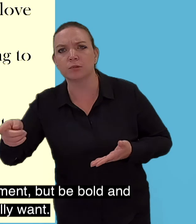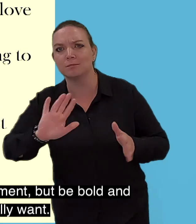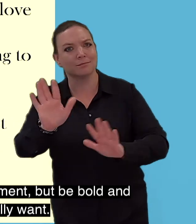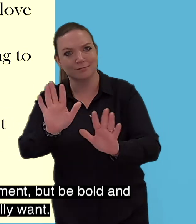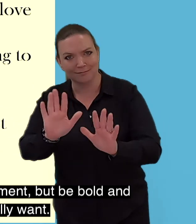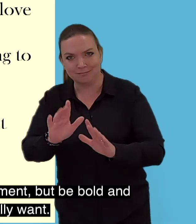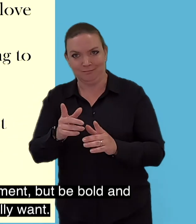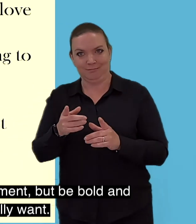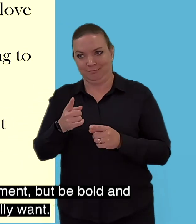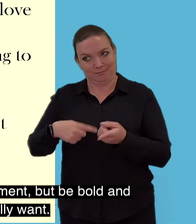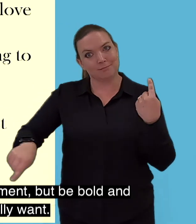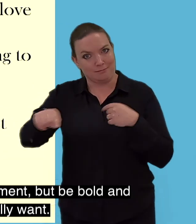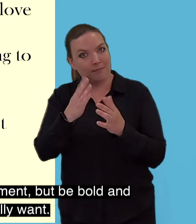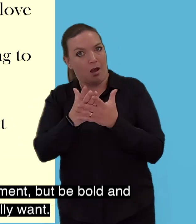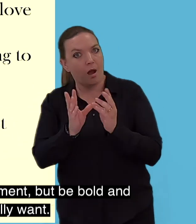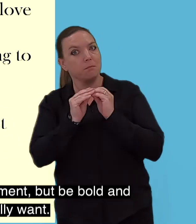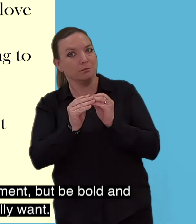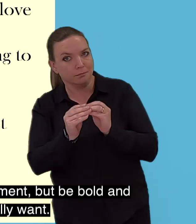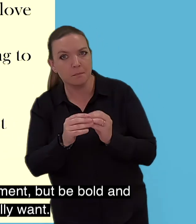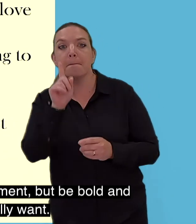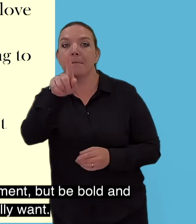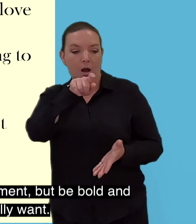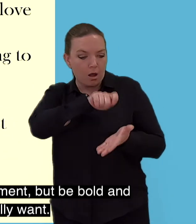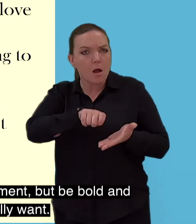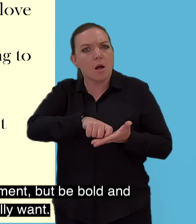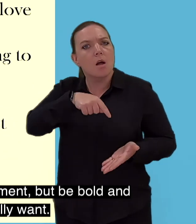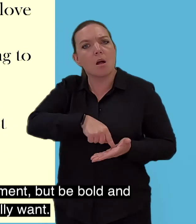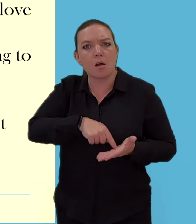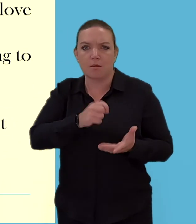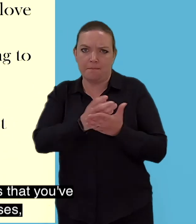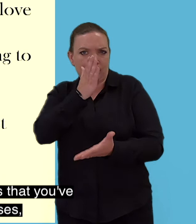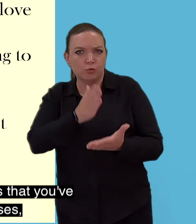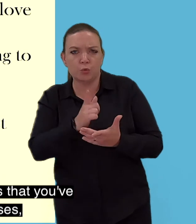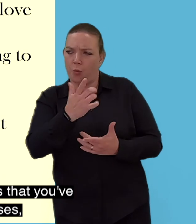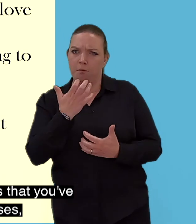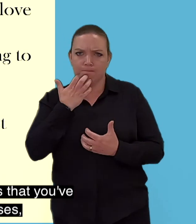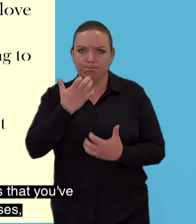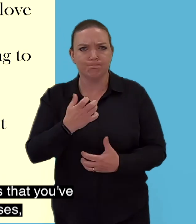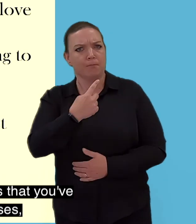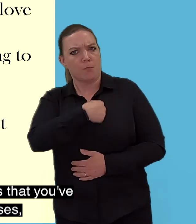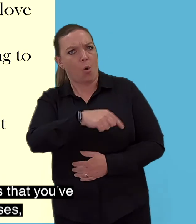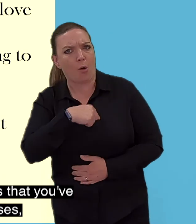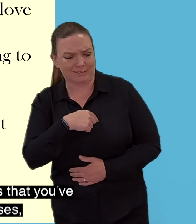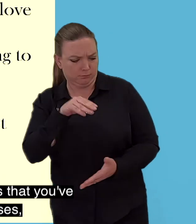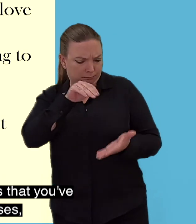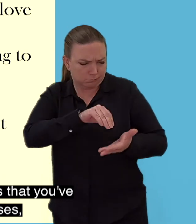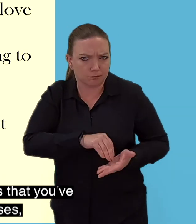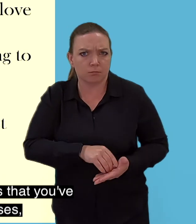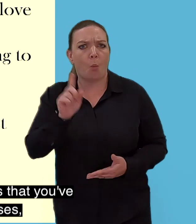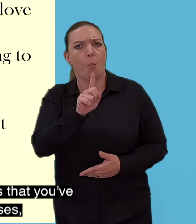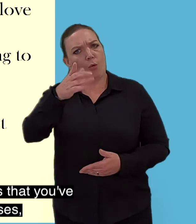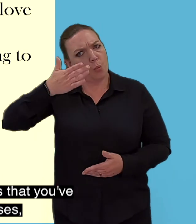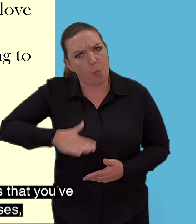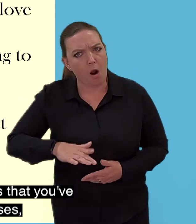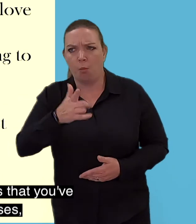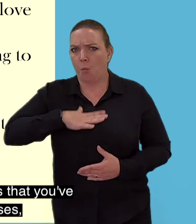for the moment. But be bold and honest with yourself about what you really want. This is your journey. Go back to the reasons that